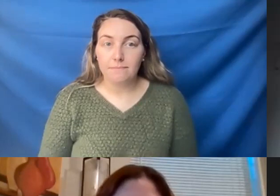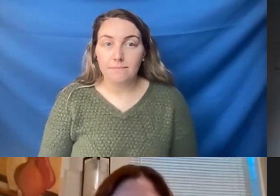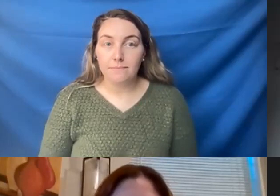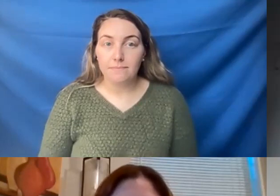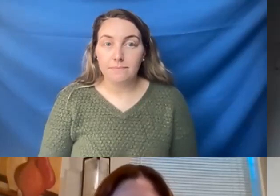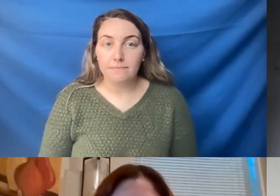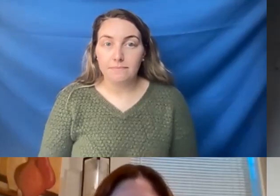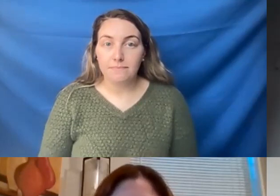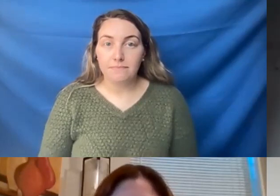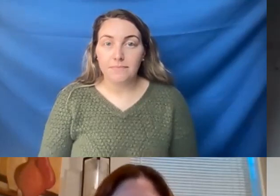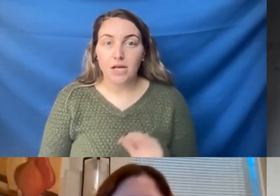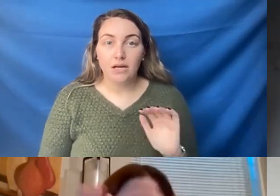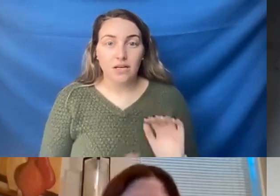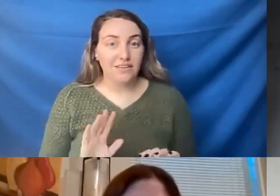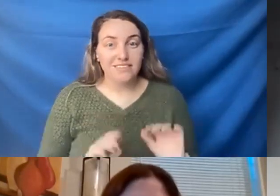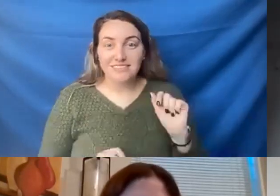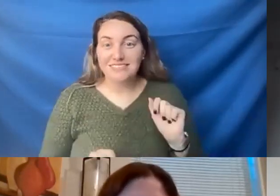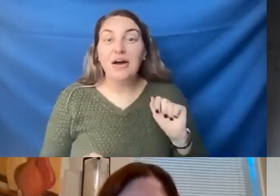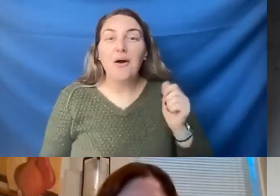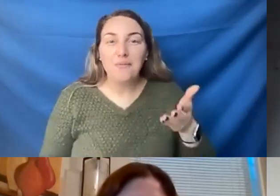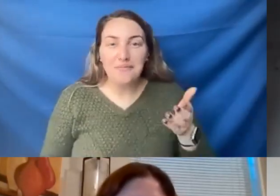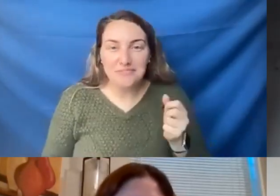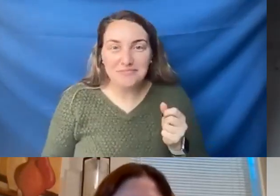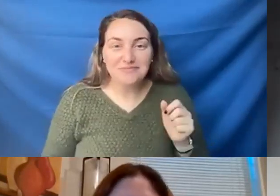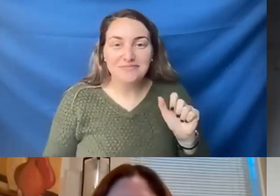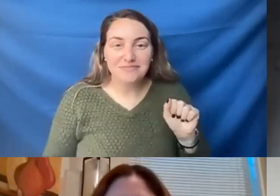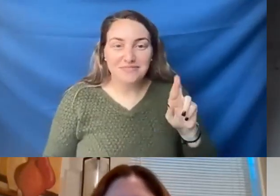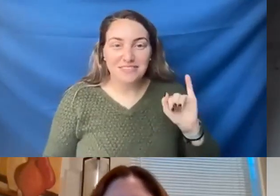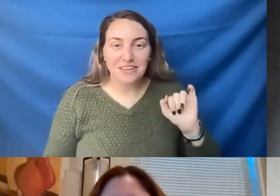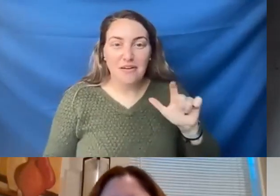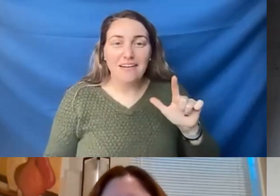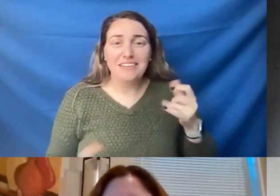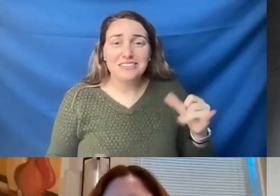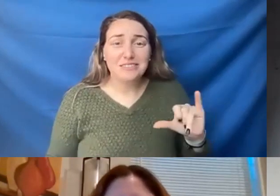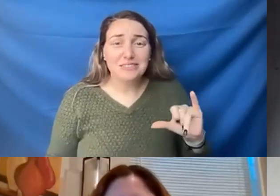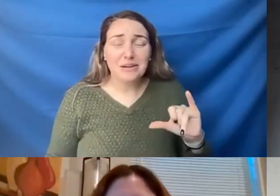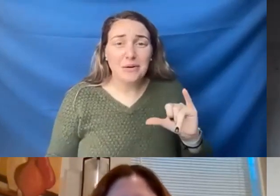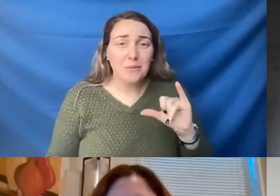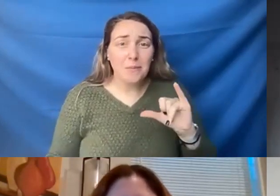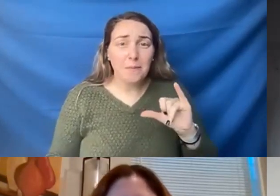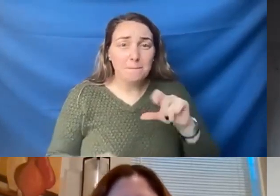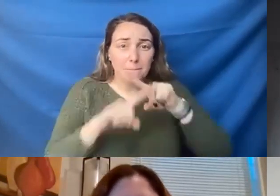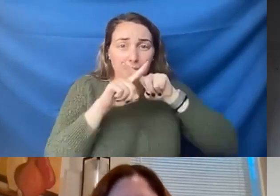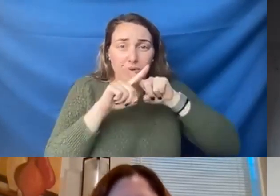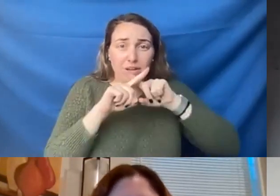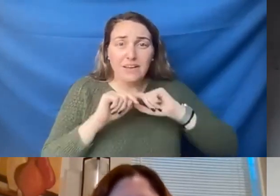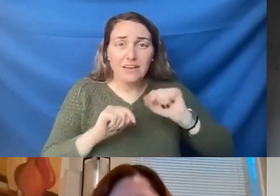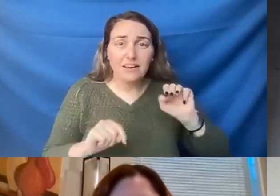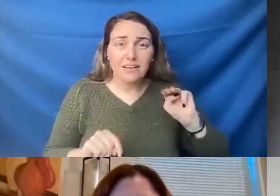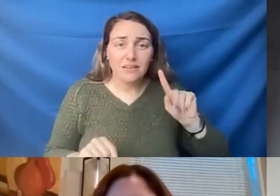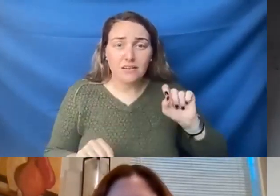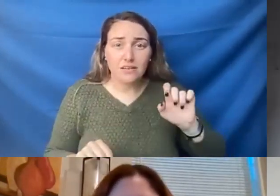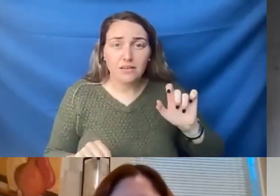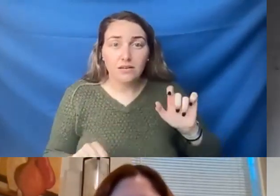All right, maybe we can come back to, there you are. Oh, Ariel, you're muted. I was frozen. I was frozen. You didn't hear anything that I